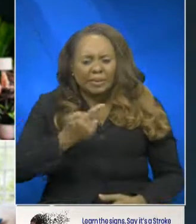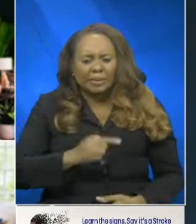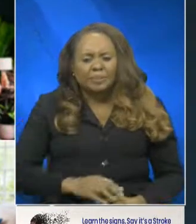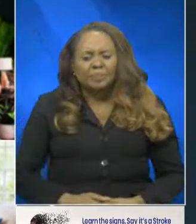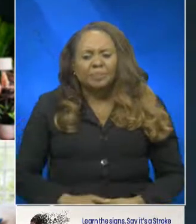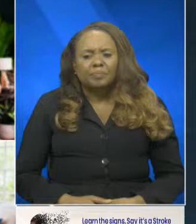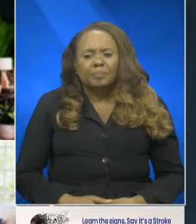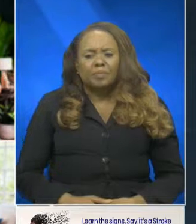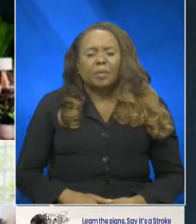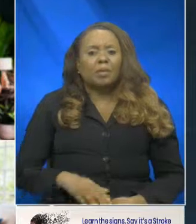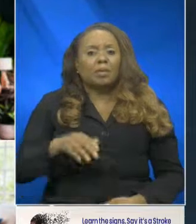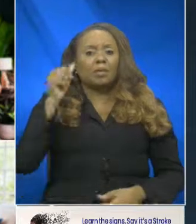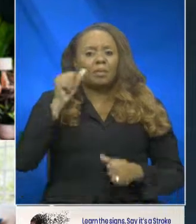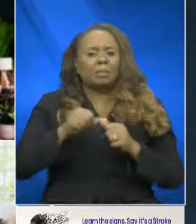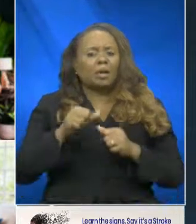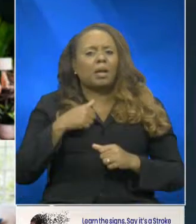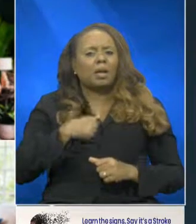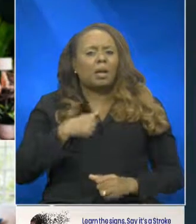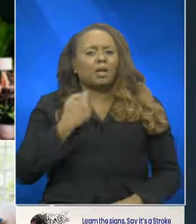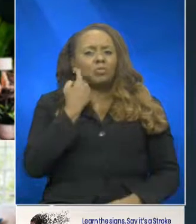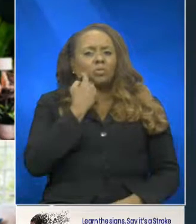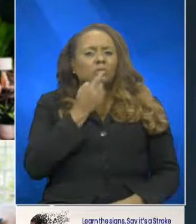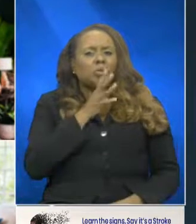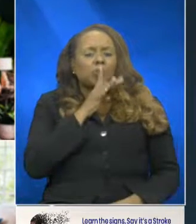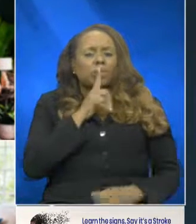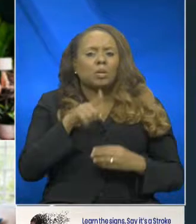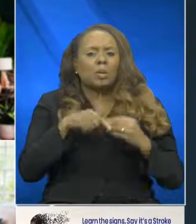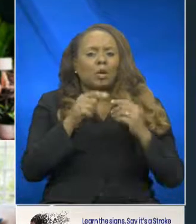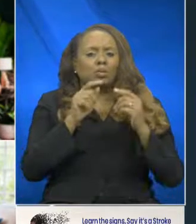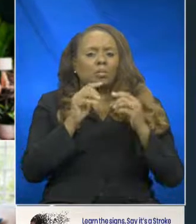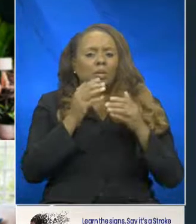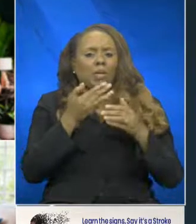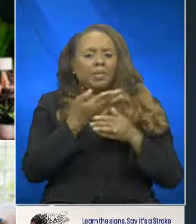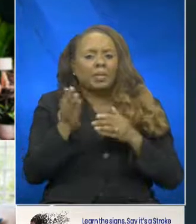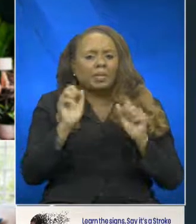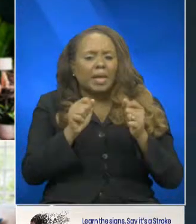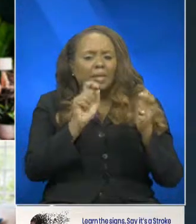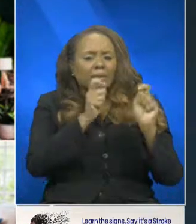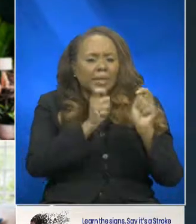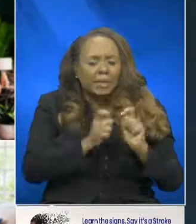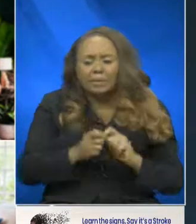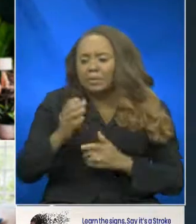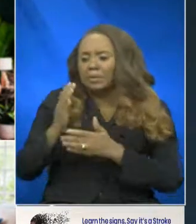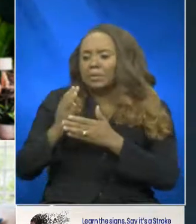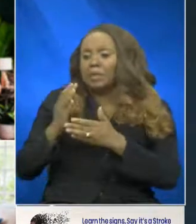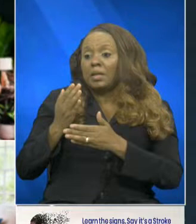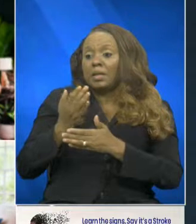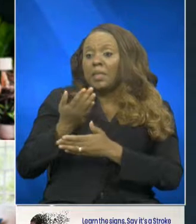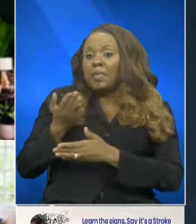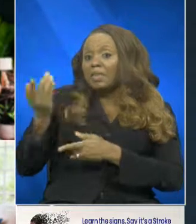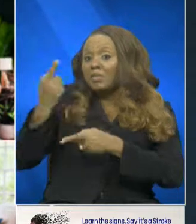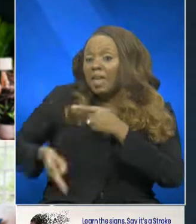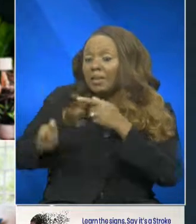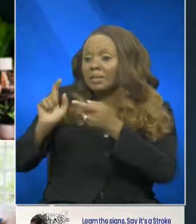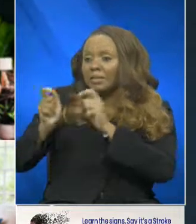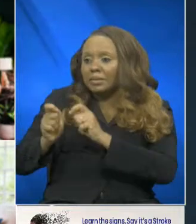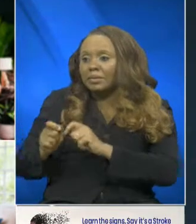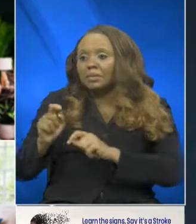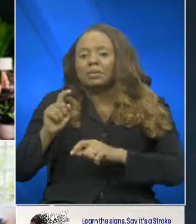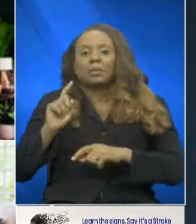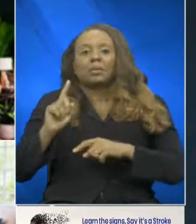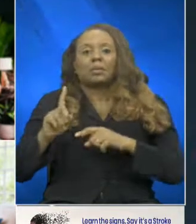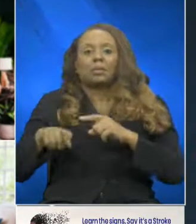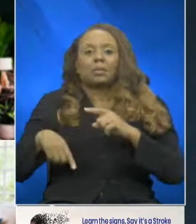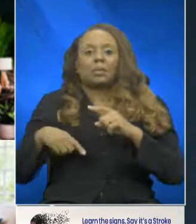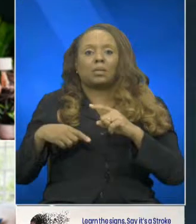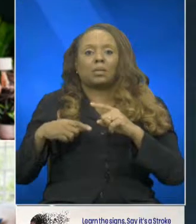factors. But one of the things that the COVID virus has been shown to do is that it has been shown to make the blood,